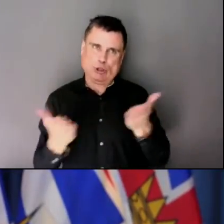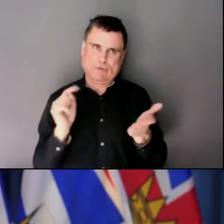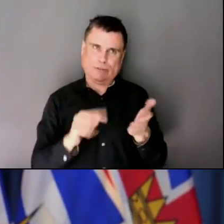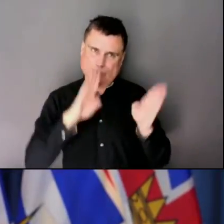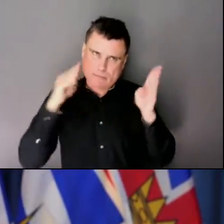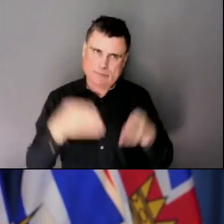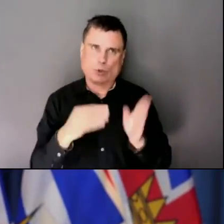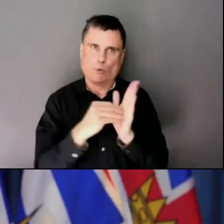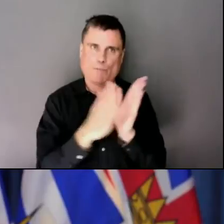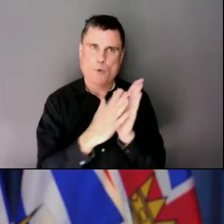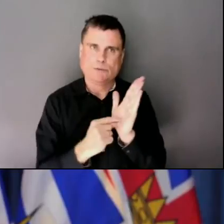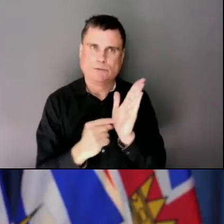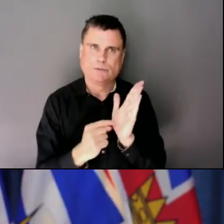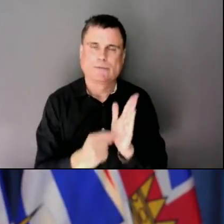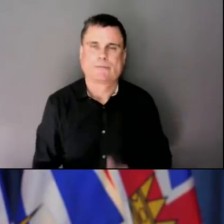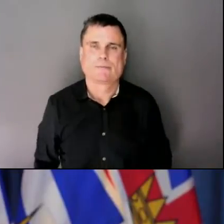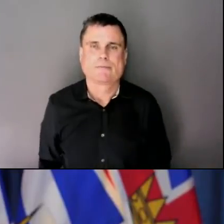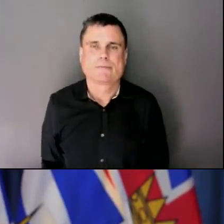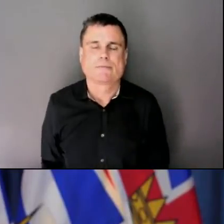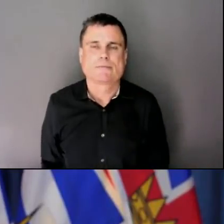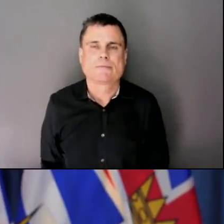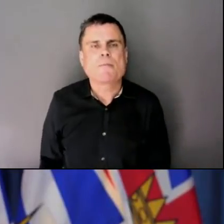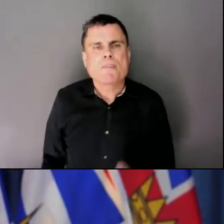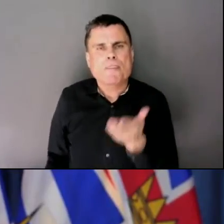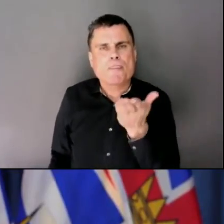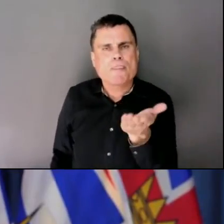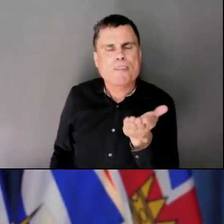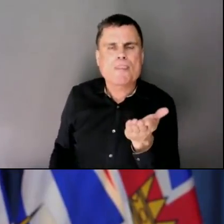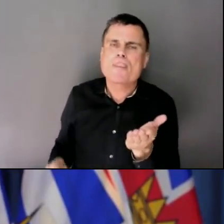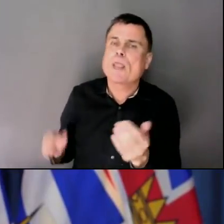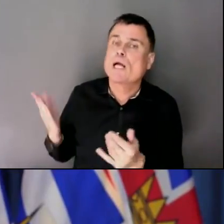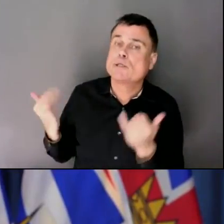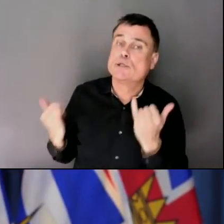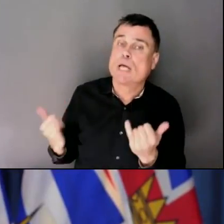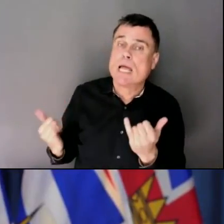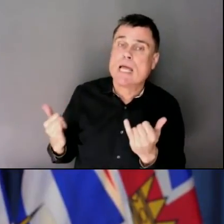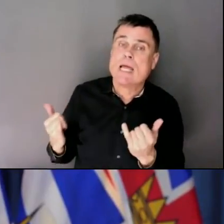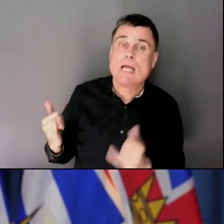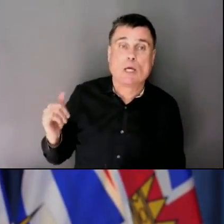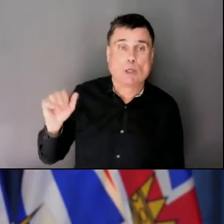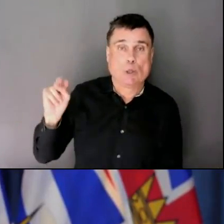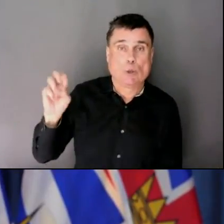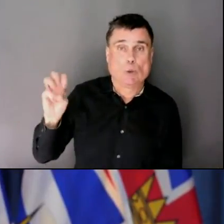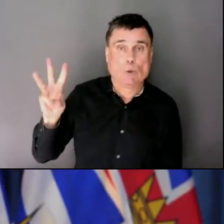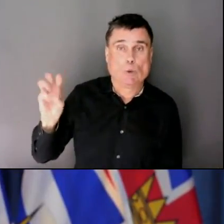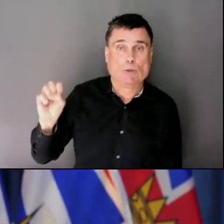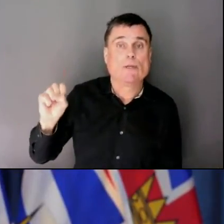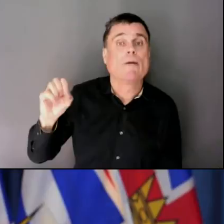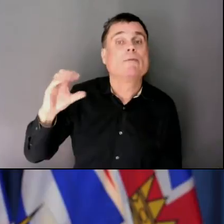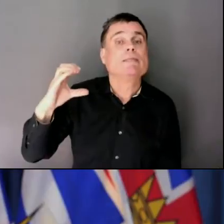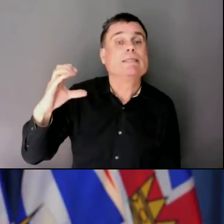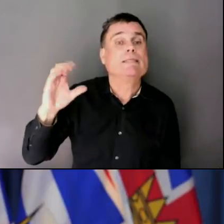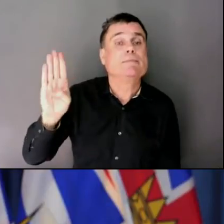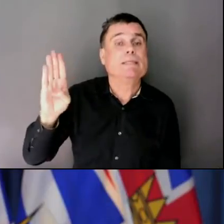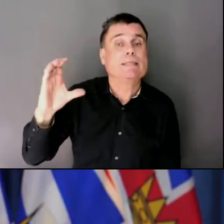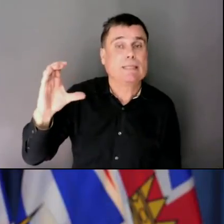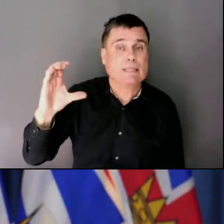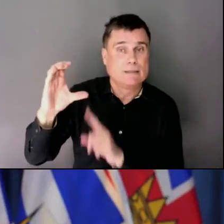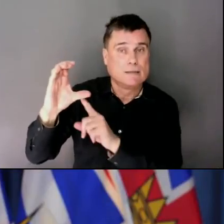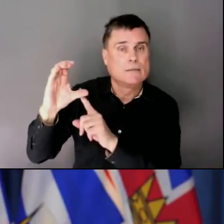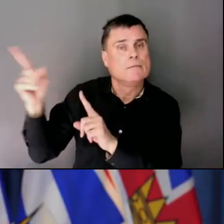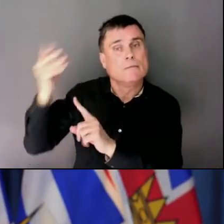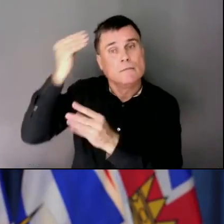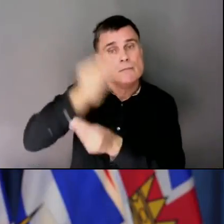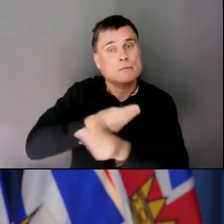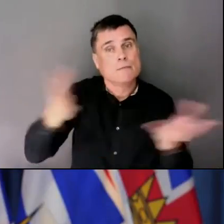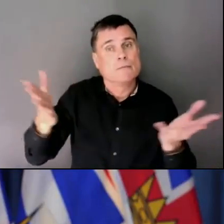Good morning. My question is that currently there are some news coming from CDC that they have changed some strategy, and they're saying